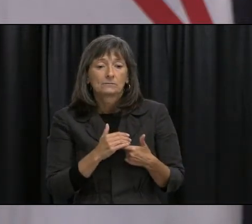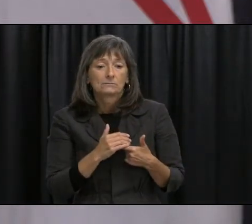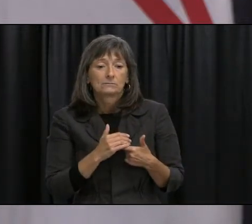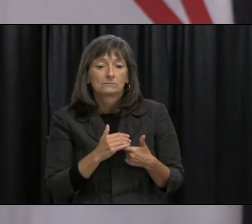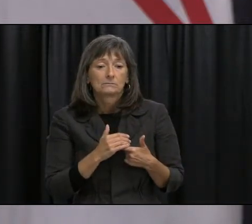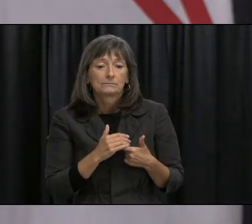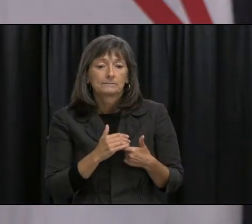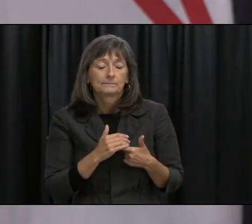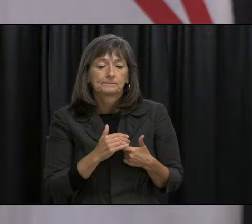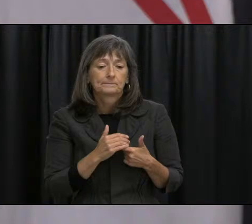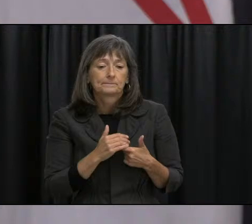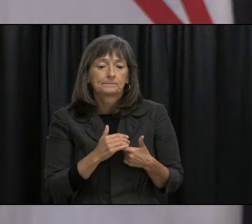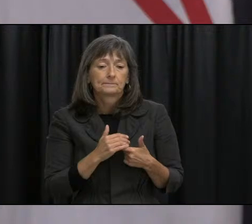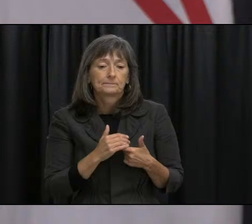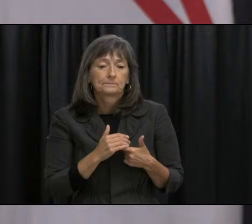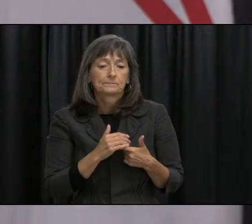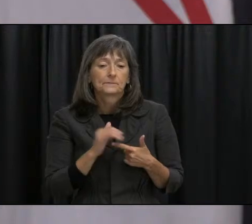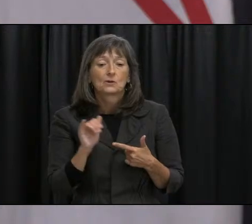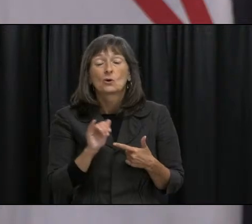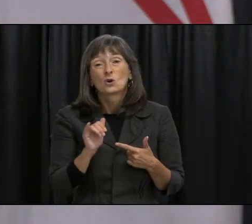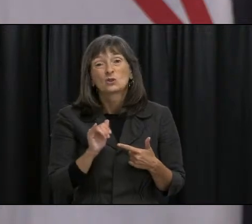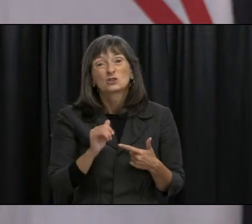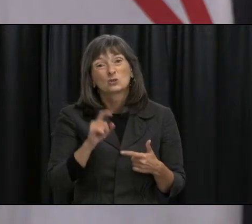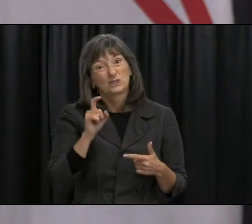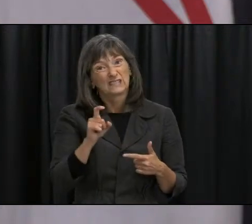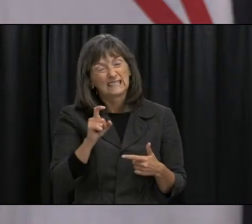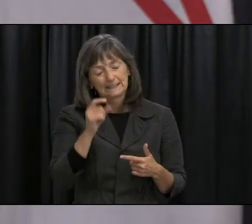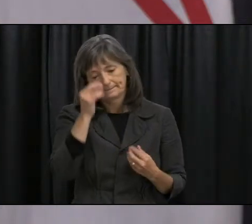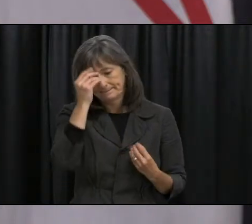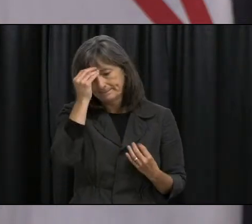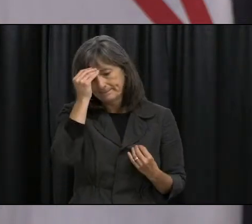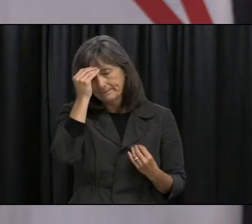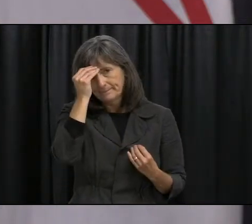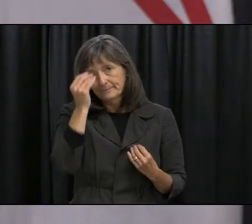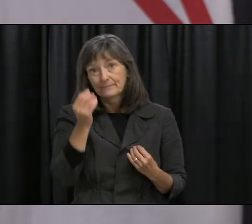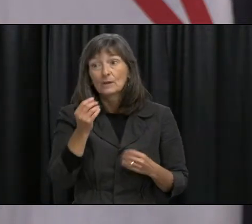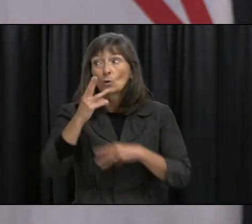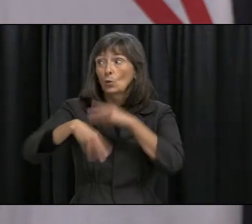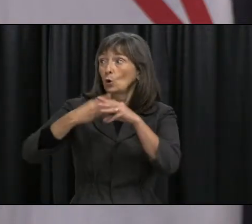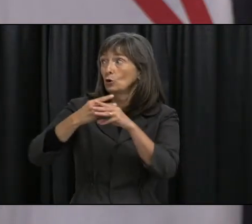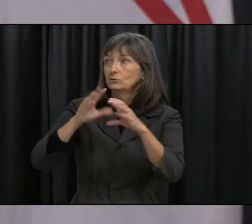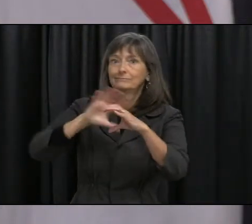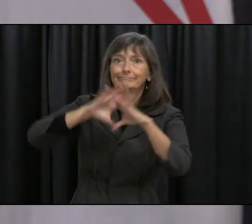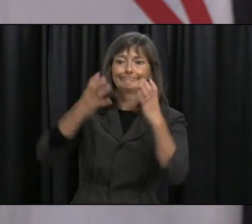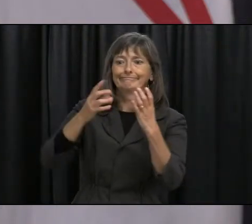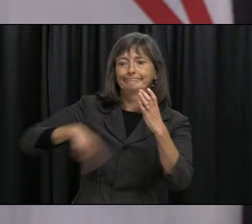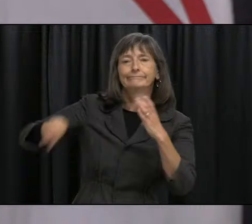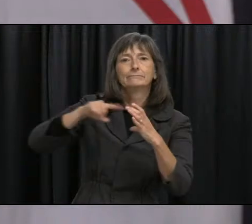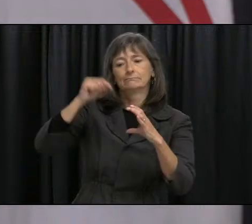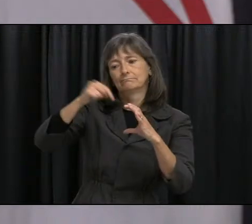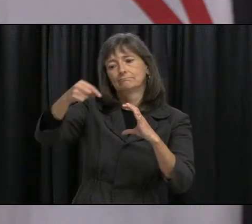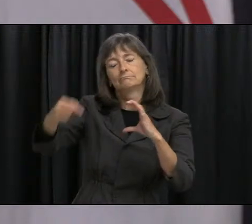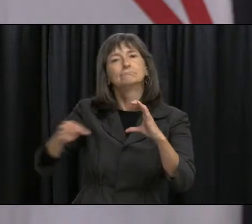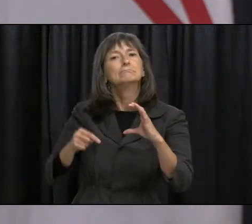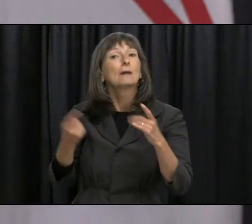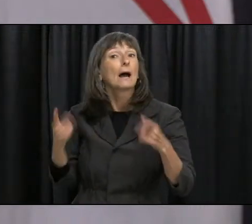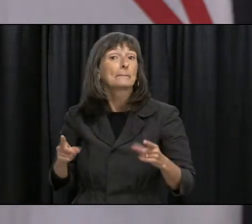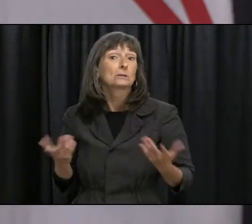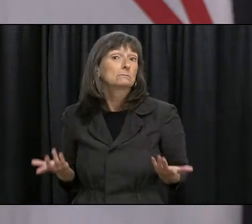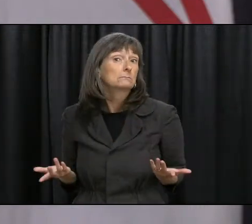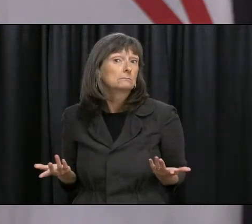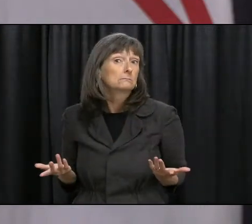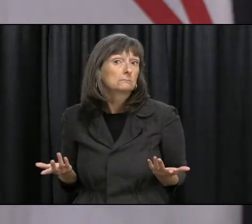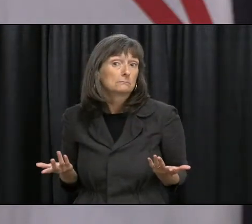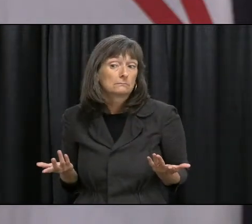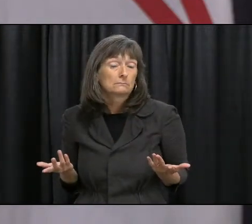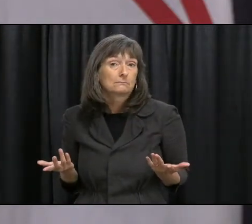And I think, we have to also take into consideration what's happening elsewhere in the world as well. So it's because